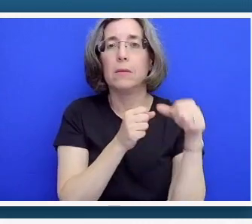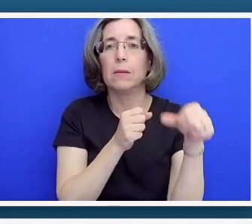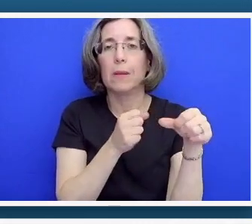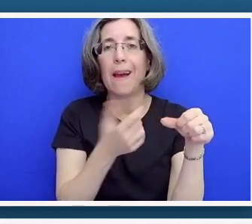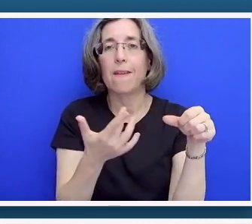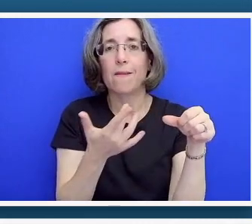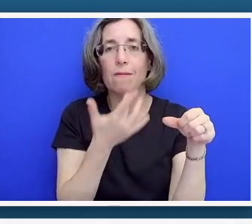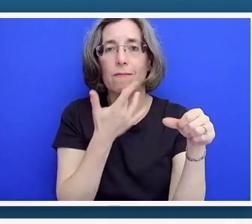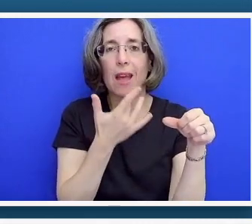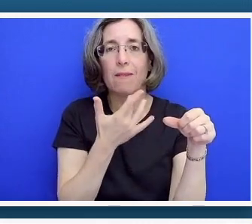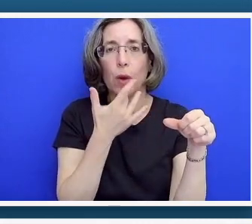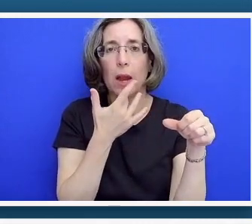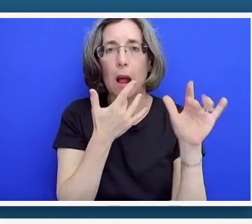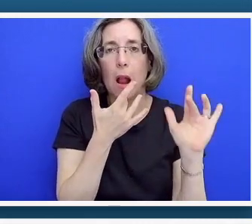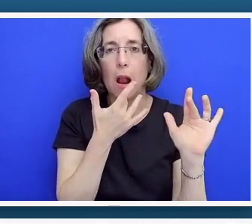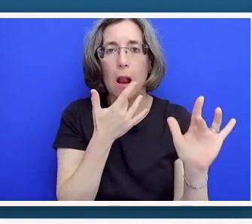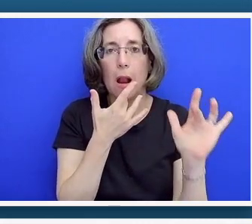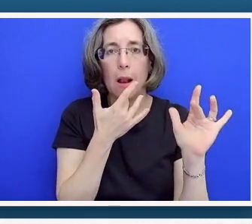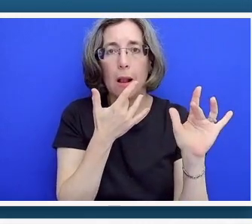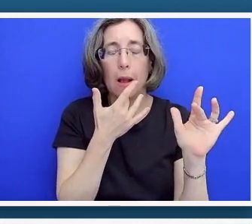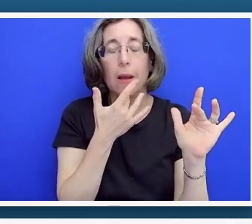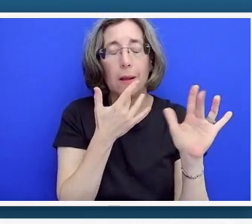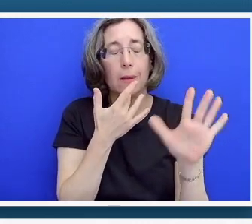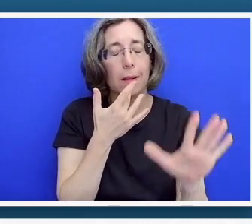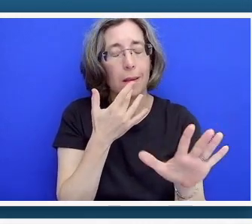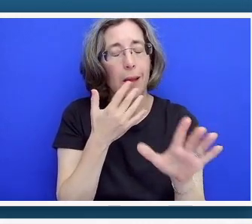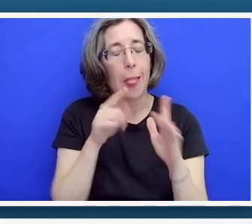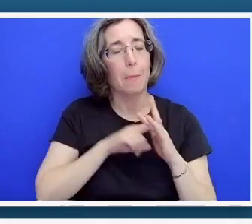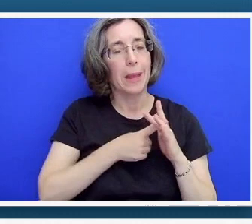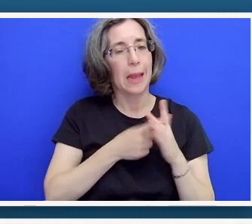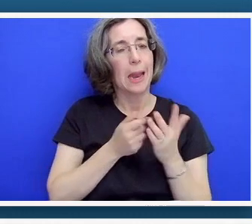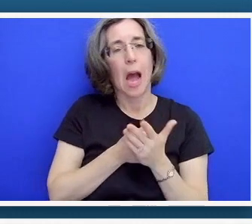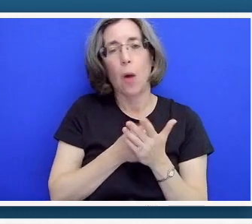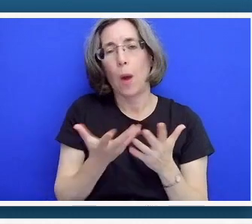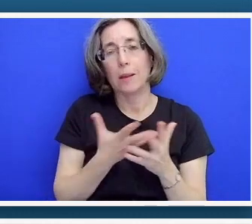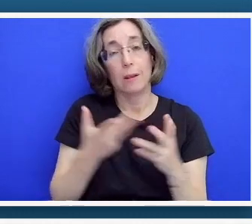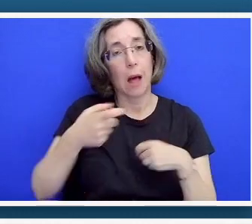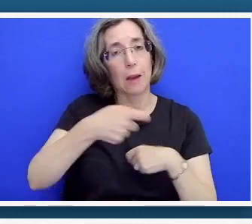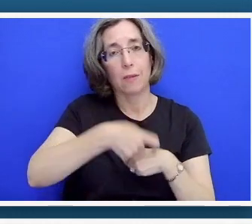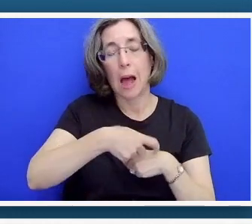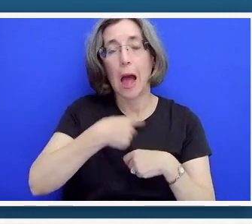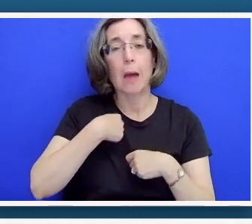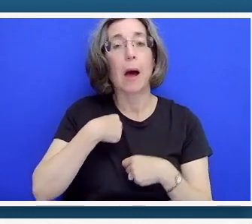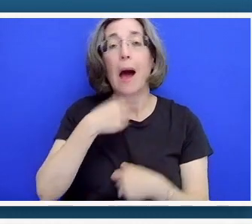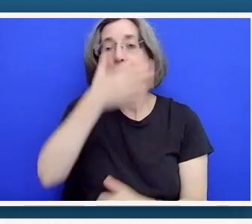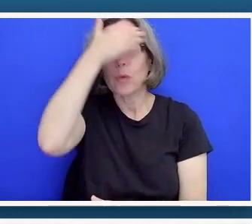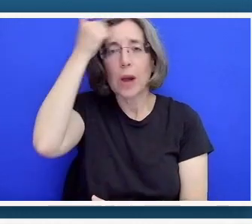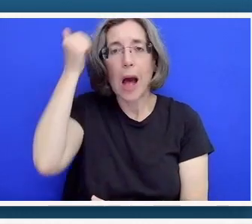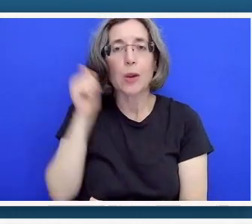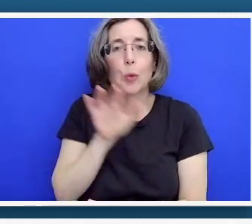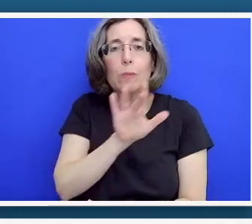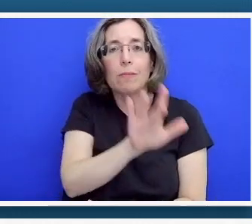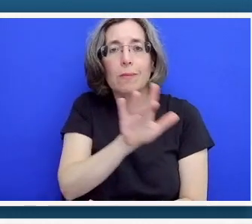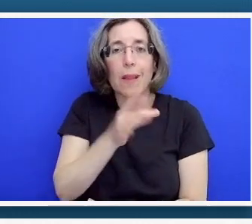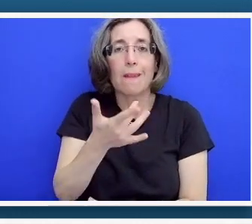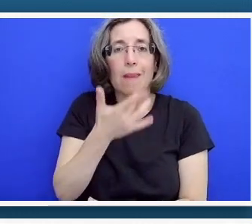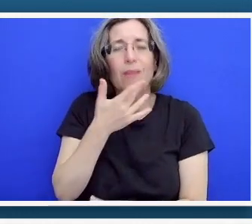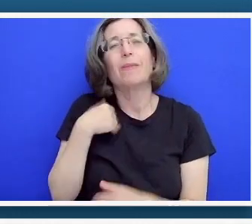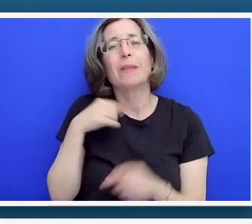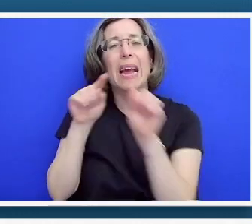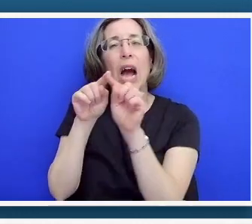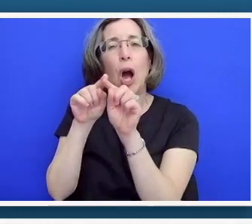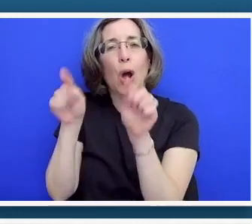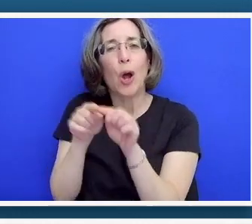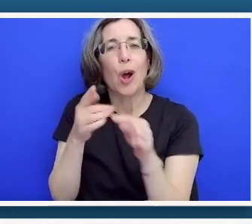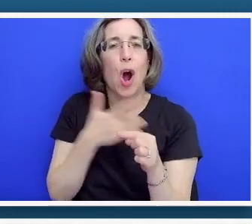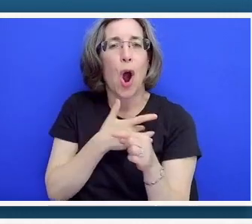time at first by not favoriting. There's a little heart on the edge of all of the different collections and